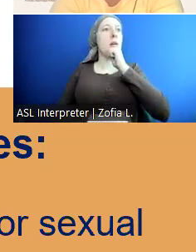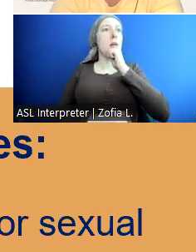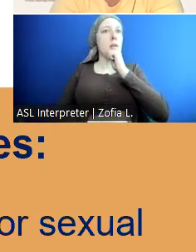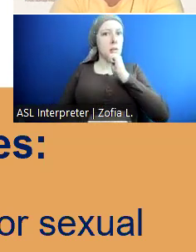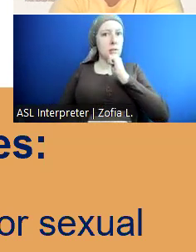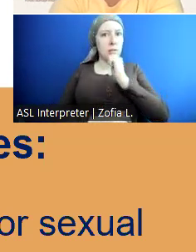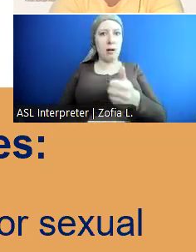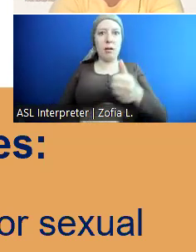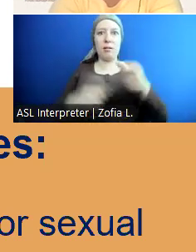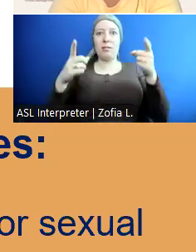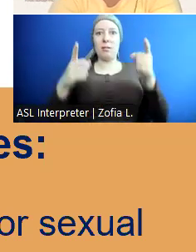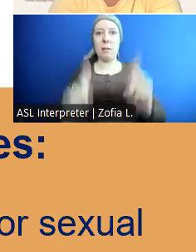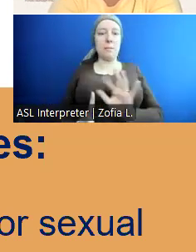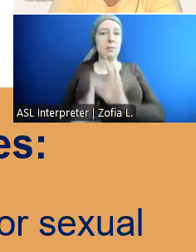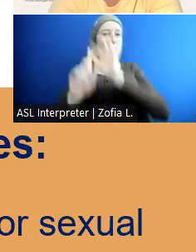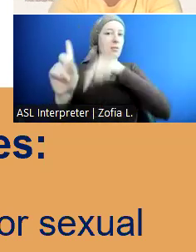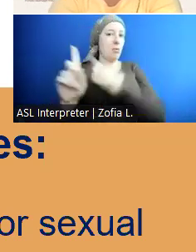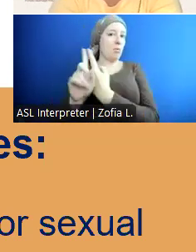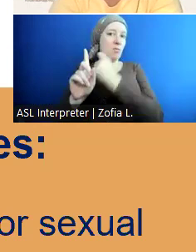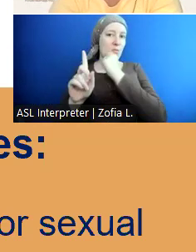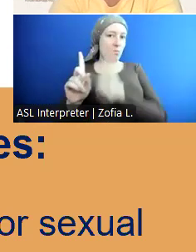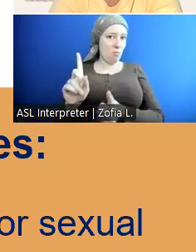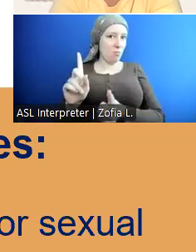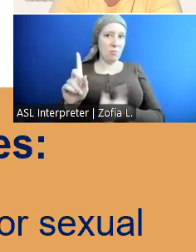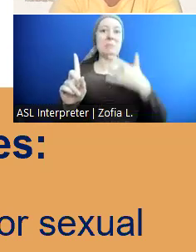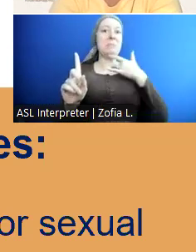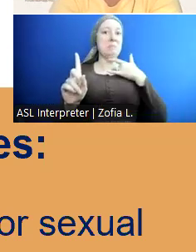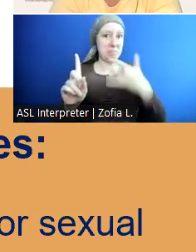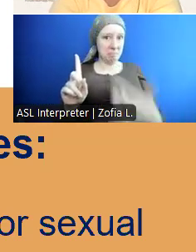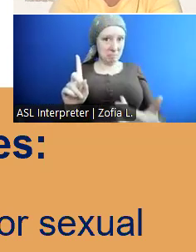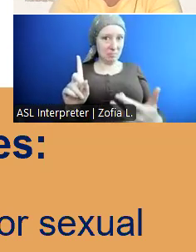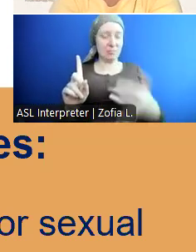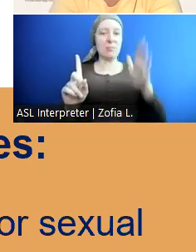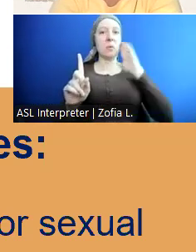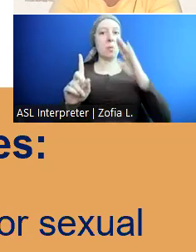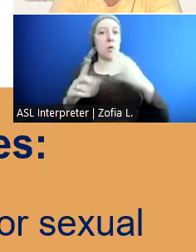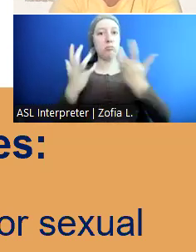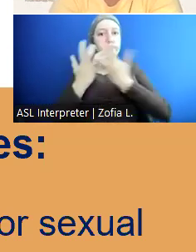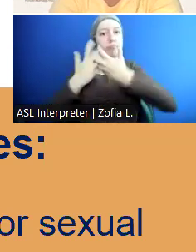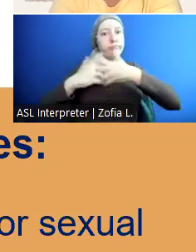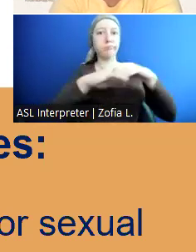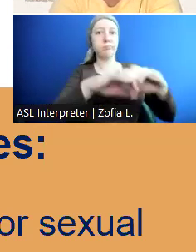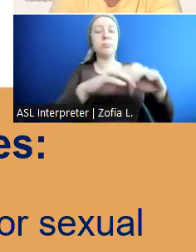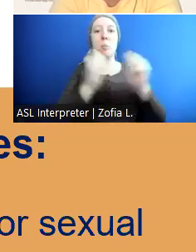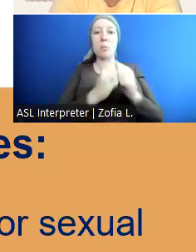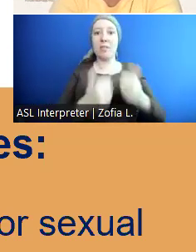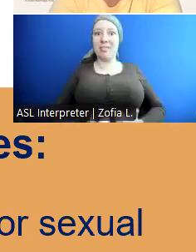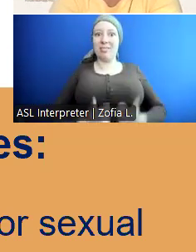happening on its own. It tends to intersect with a